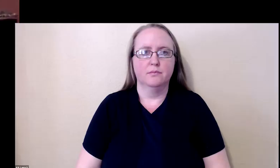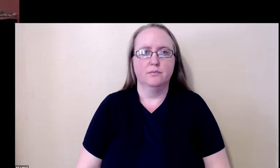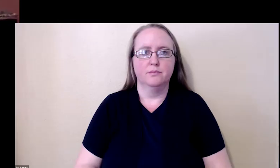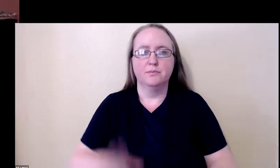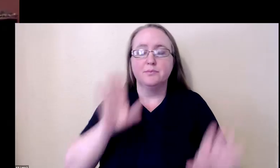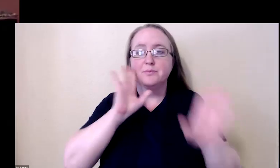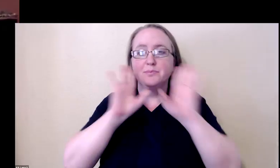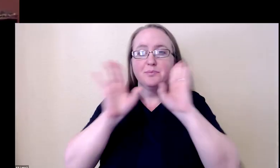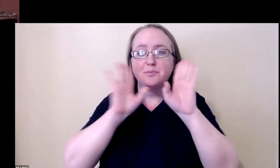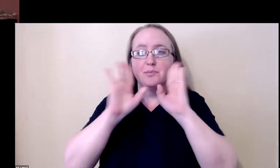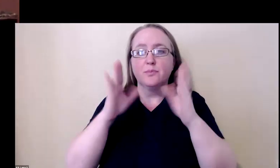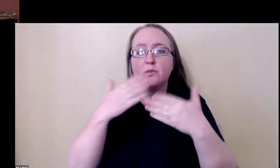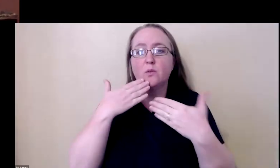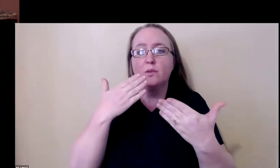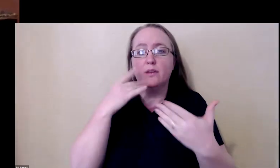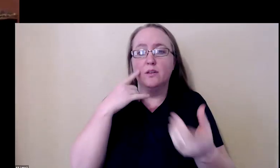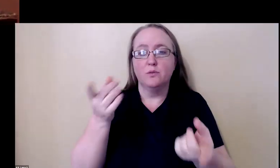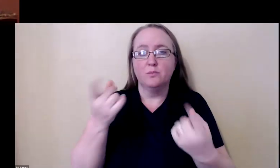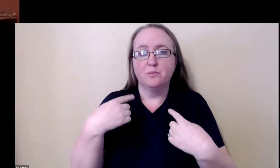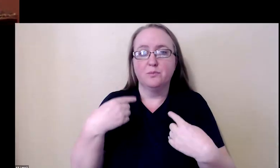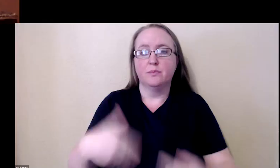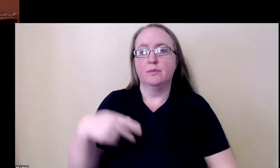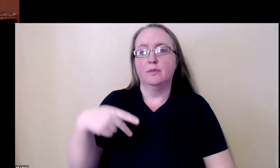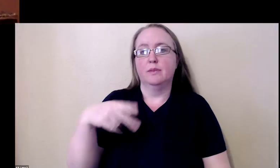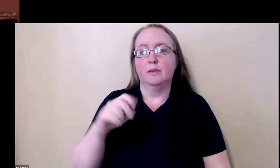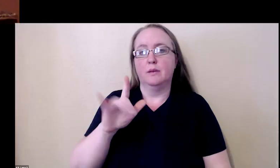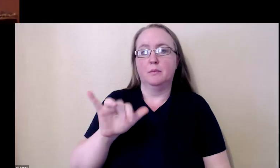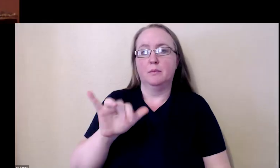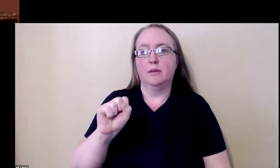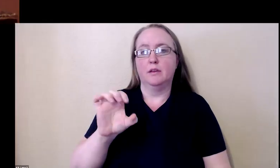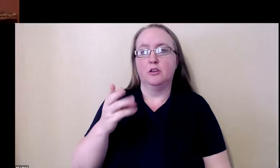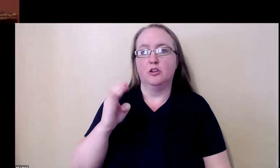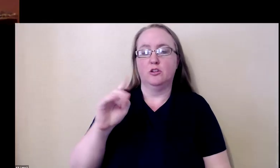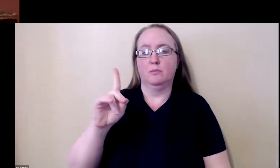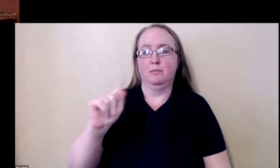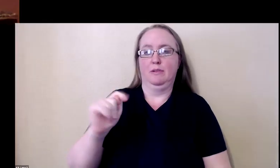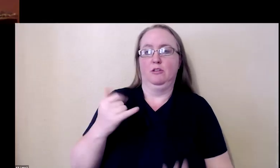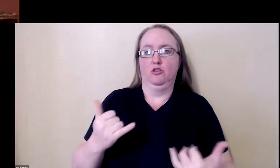Hello, thank you all for being here. I'm Peggy Schmidt, the current RCT chair.